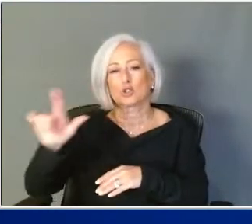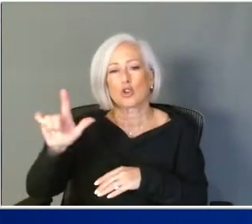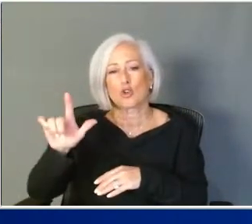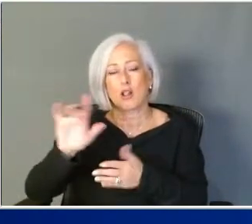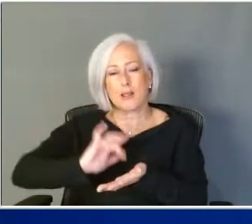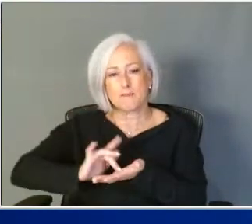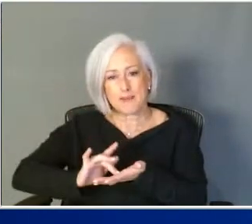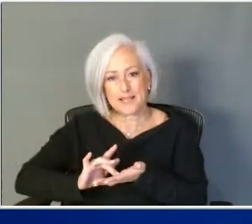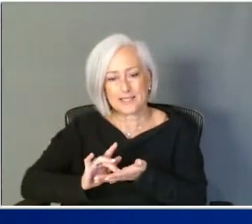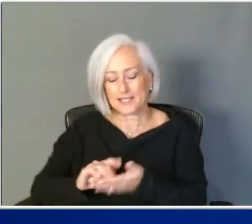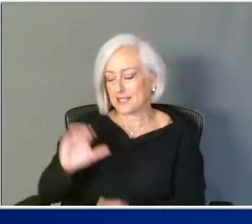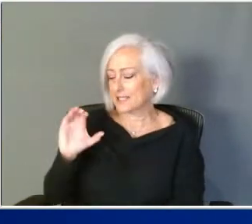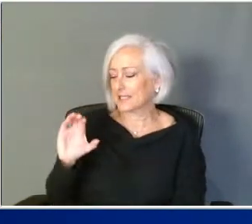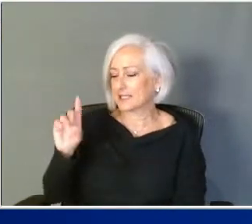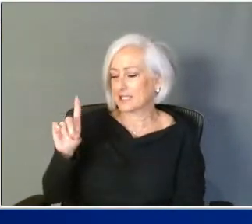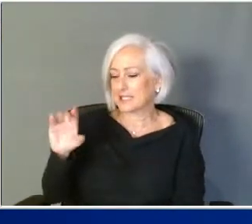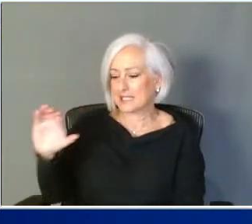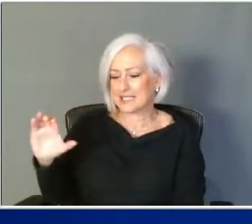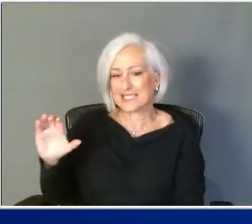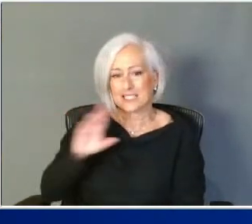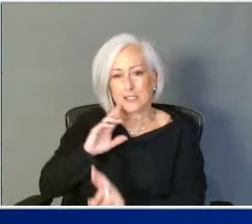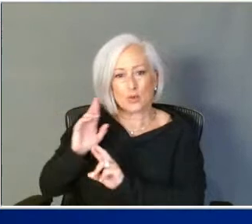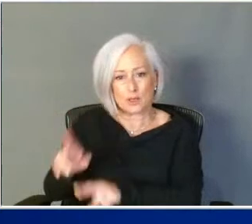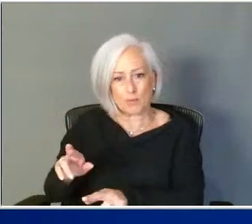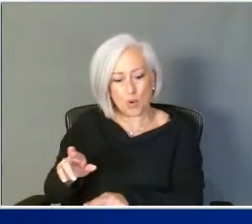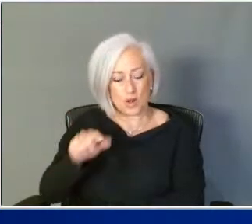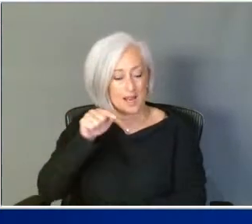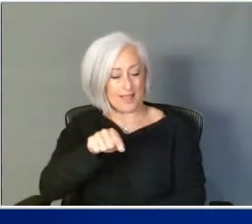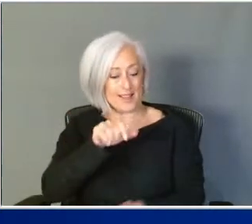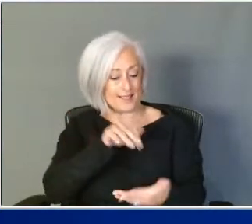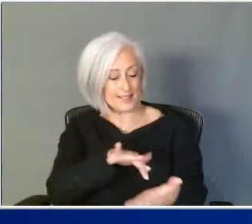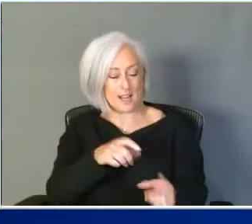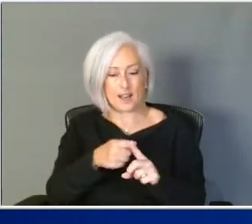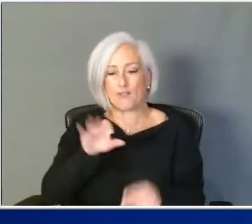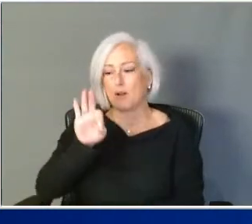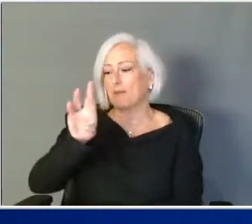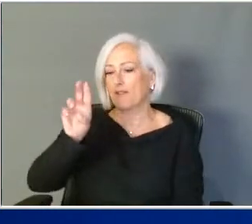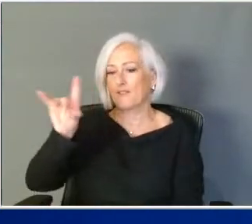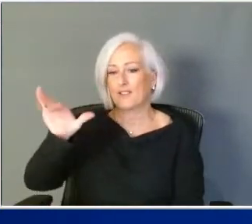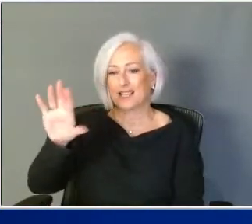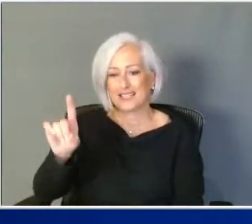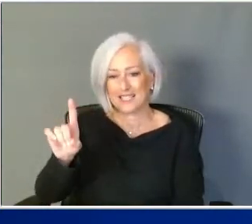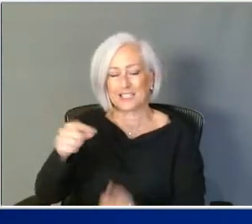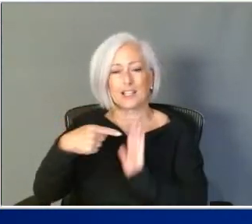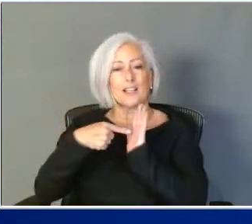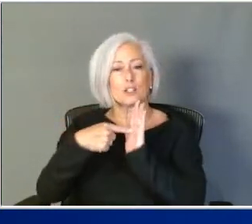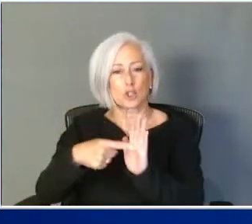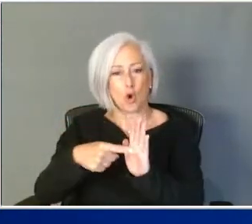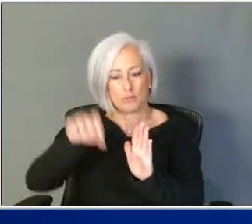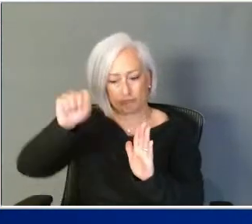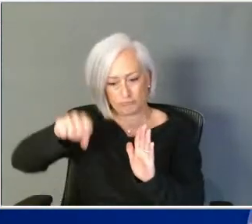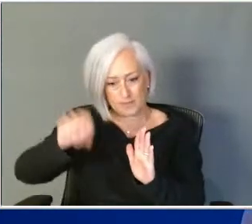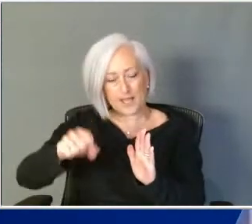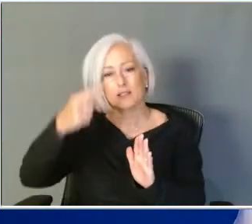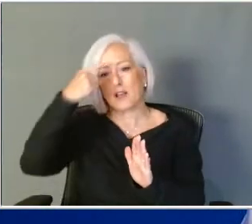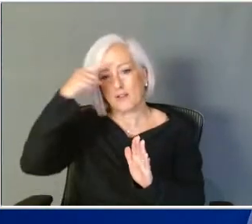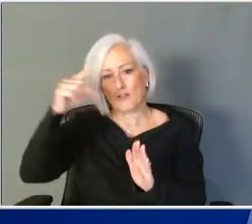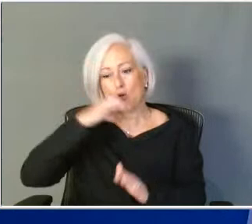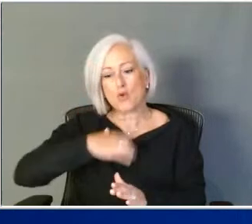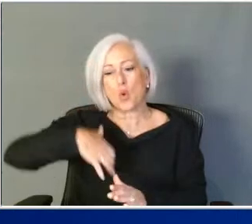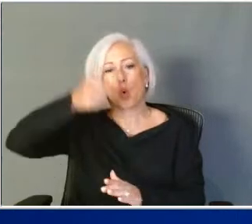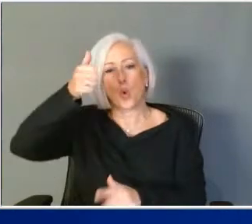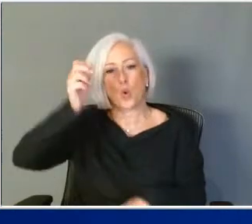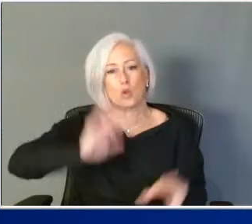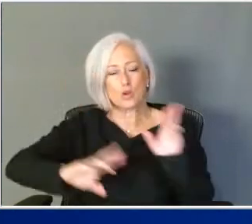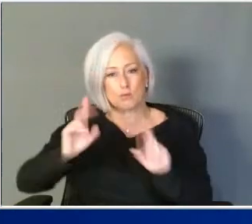CDC. This is a study from Finland. Again, a snapshot just showing that, yes, especially for those elderly, the